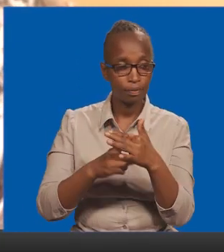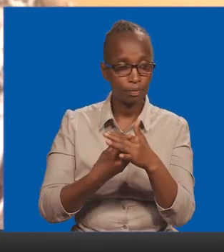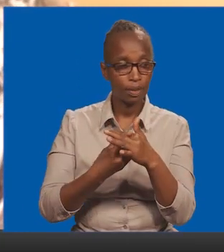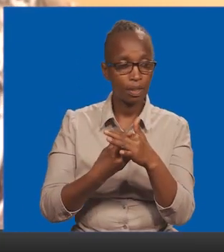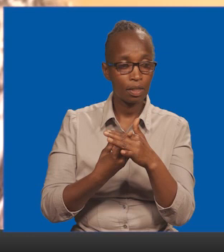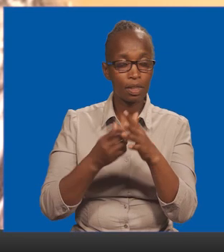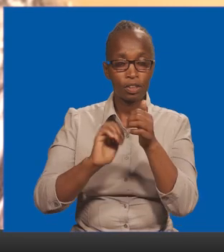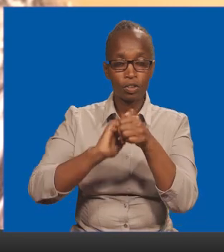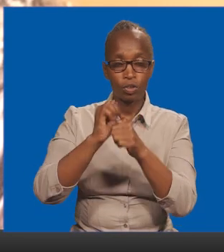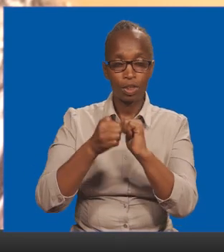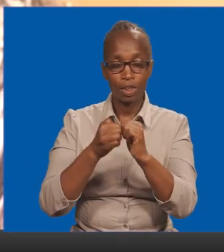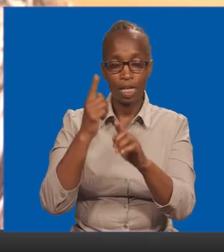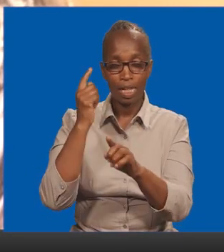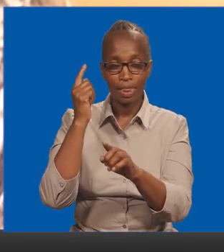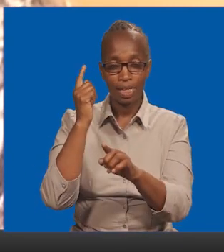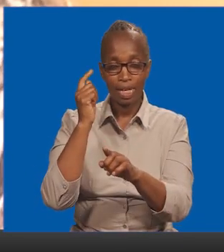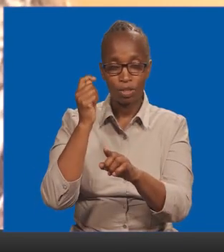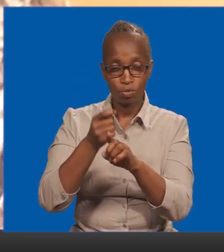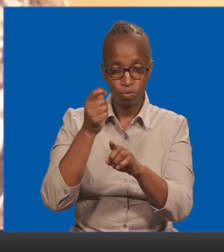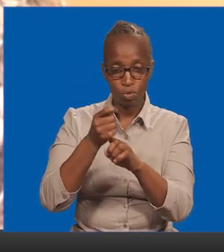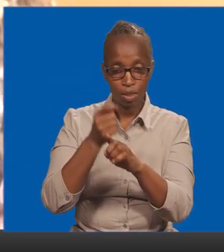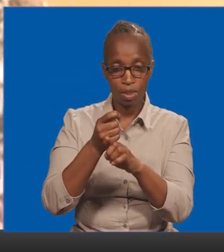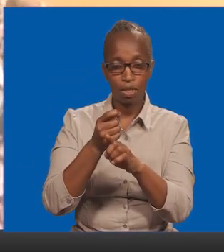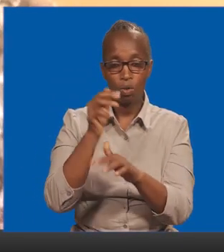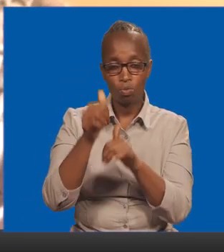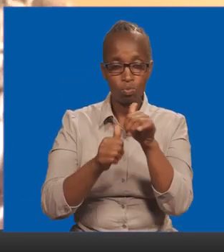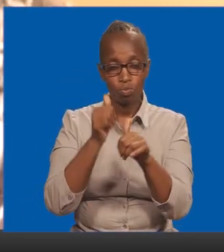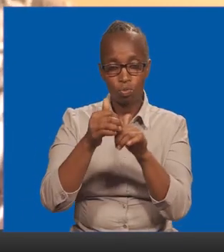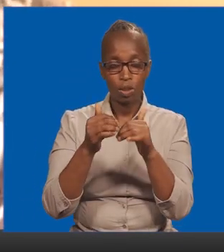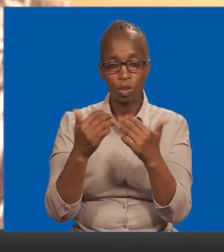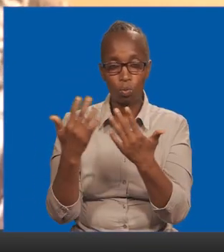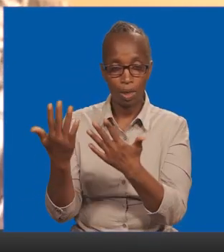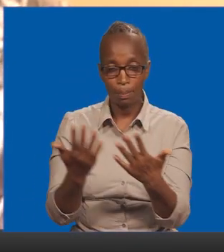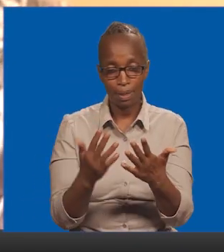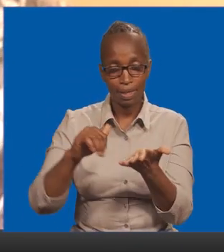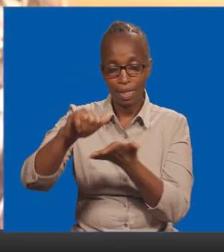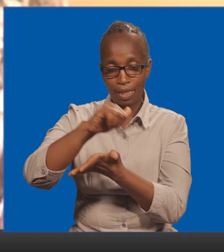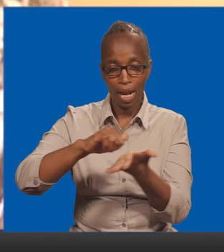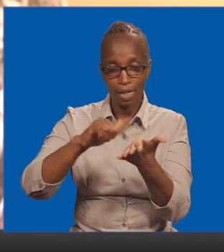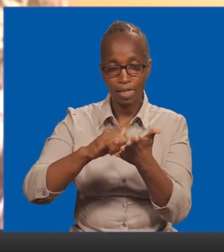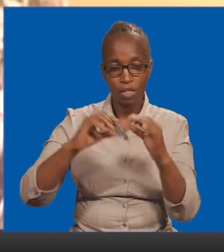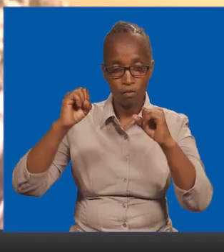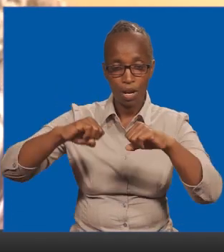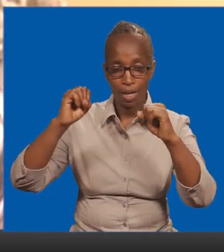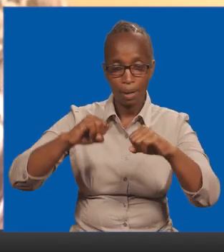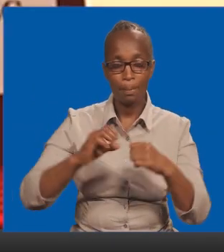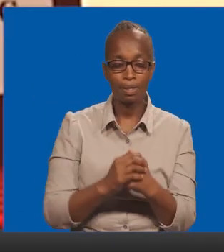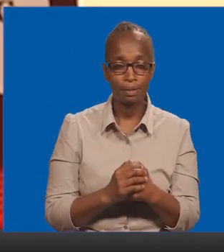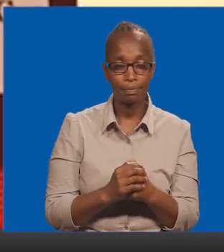drafting the instruments or bills that will actualize the areas of convergence that we have